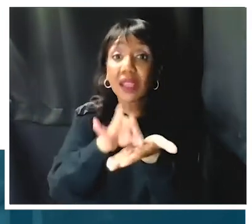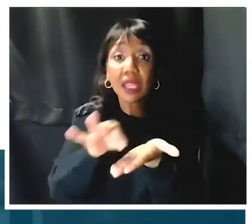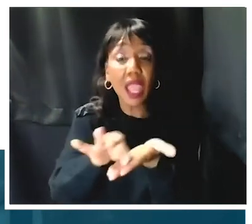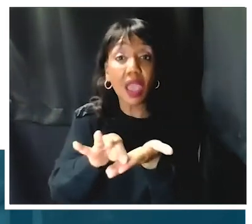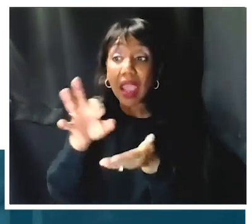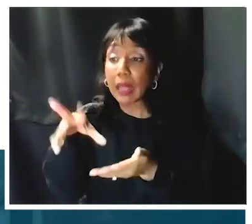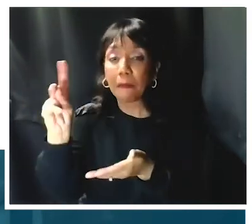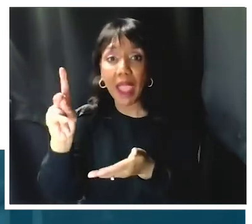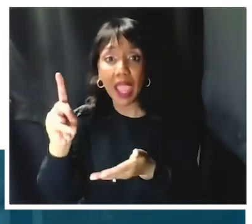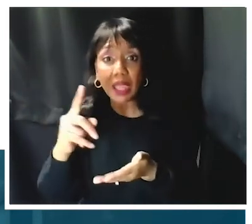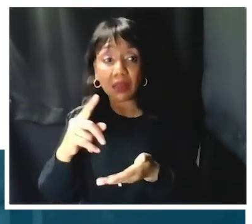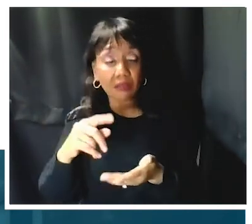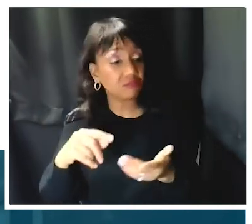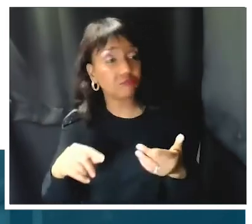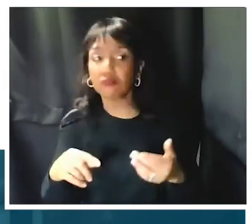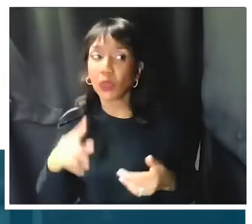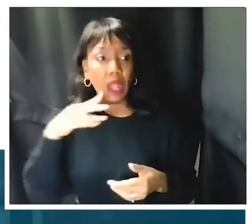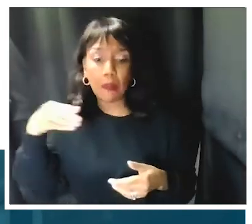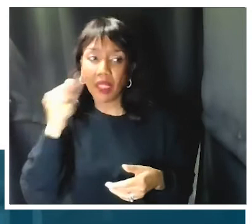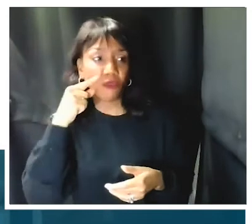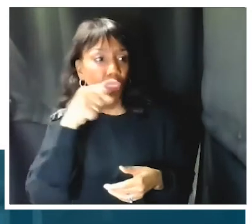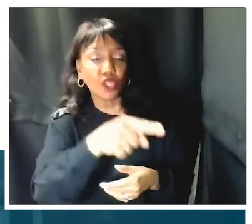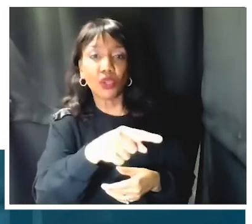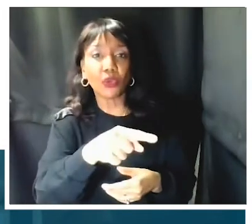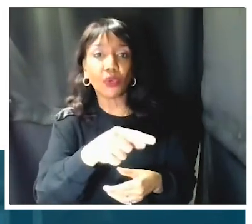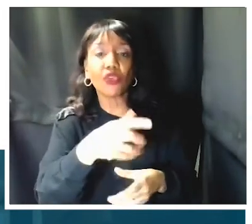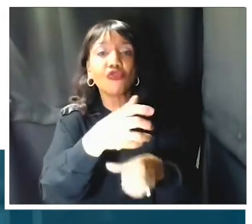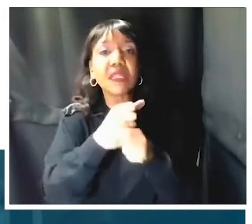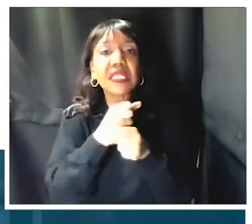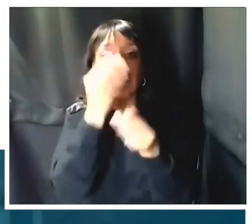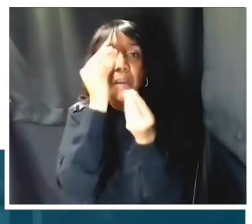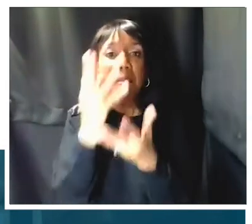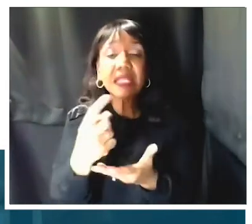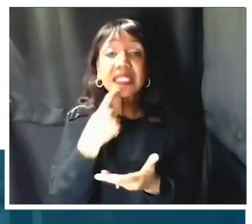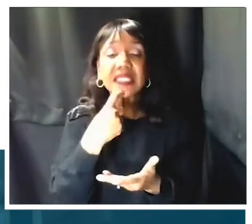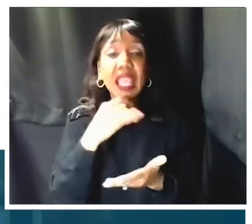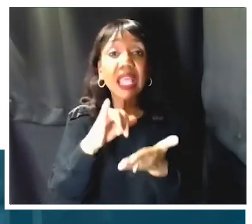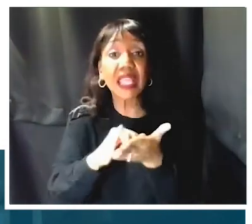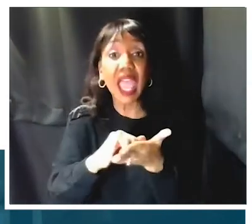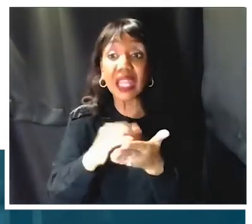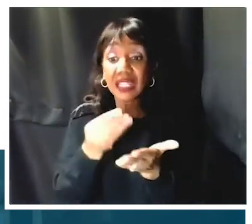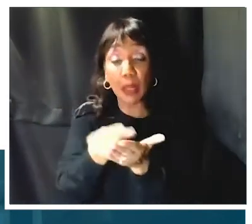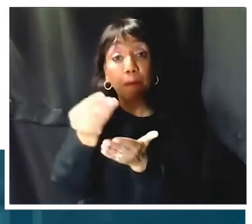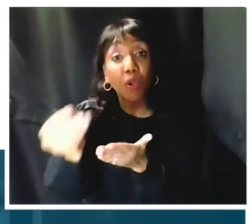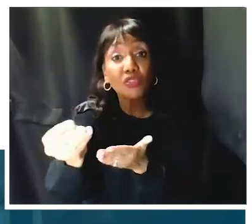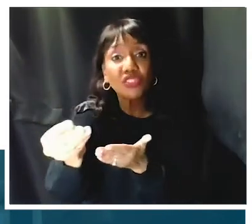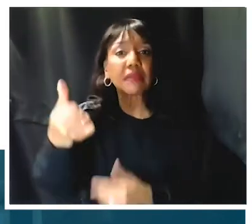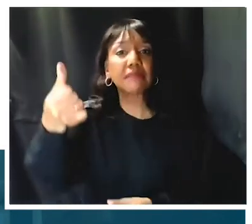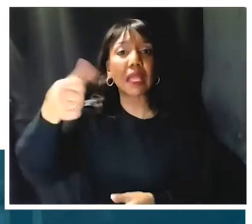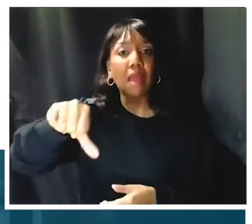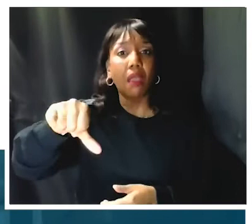bank chose not to pay the transaction, you may receive a message that your transaction was declined.